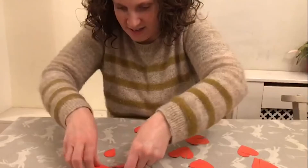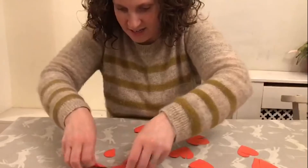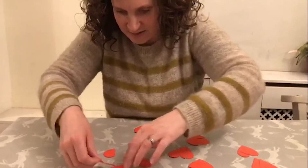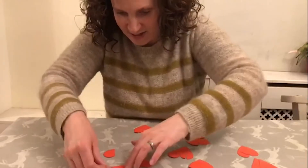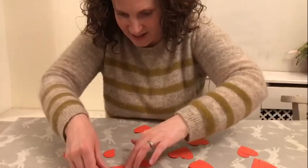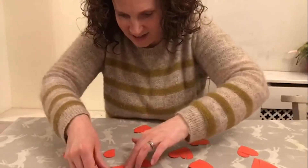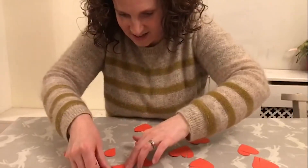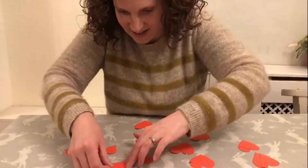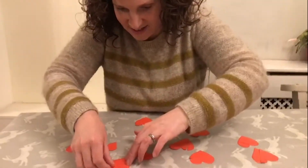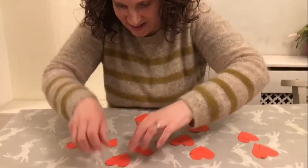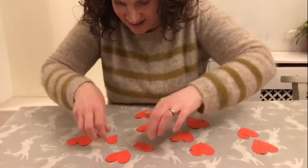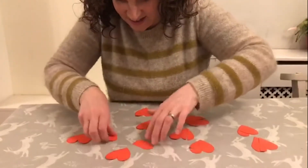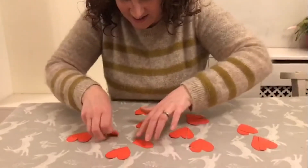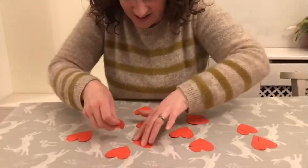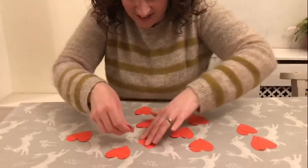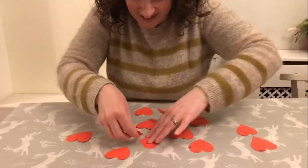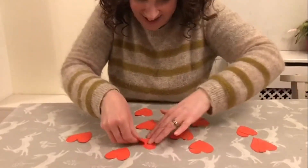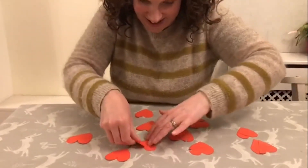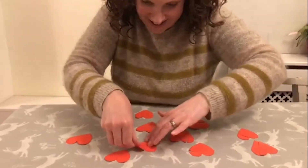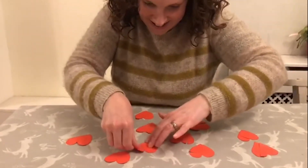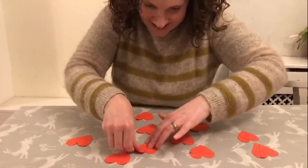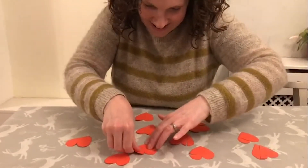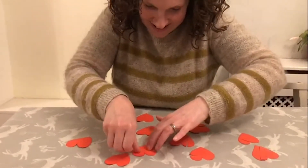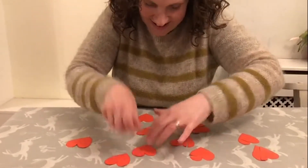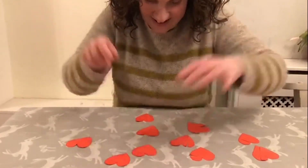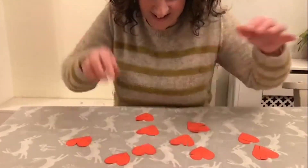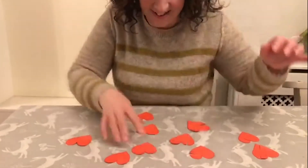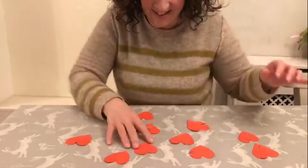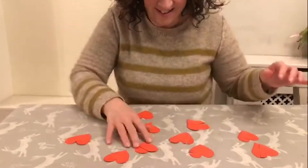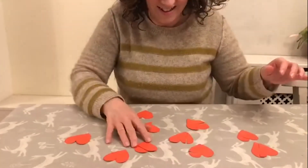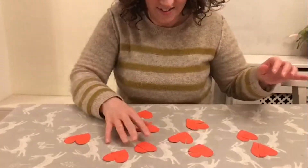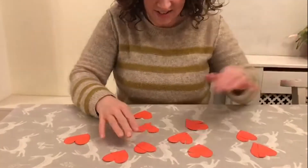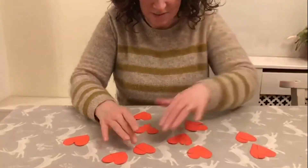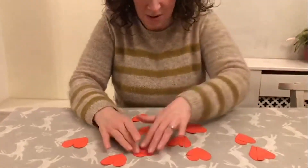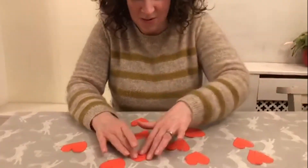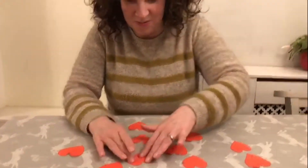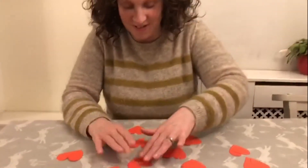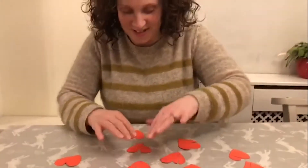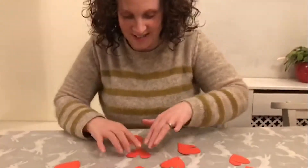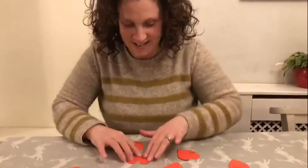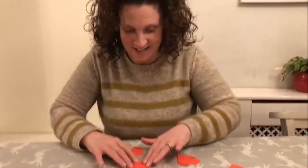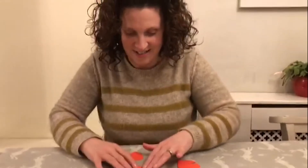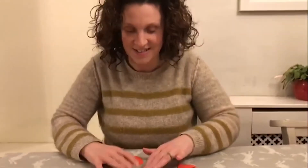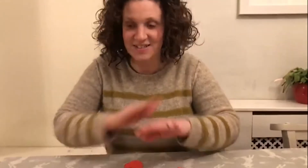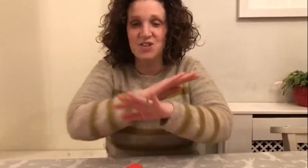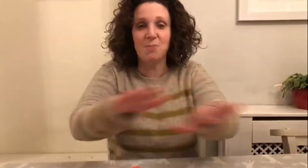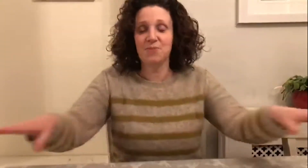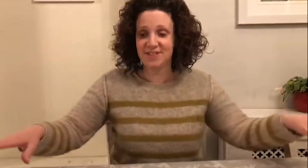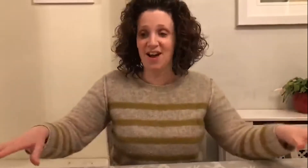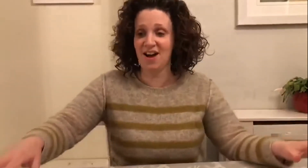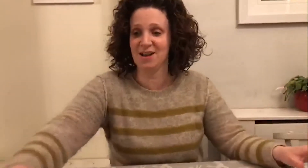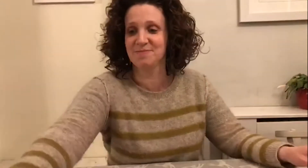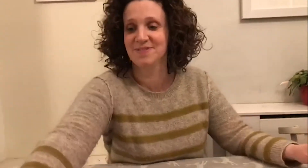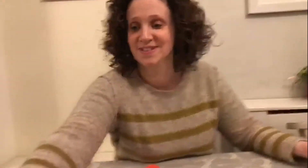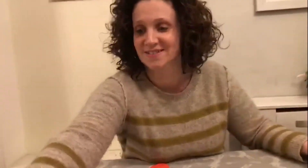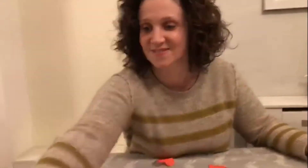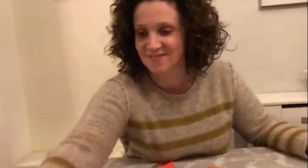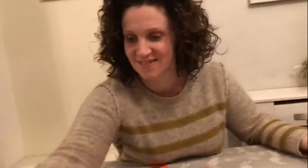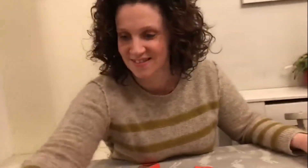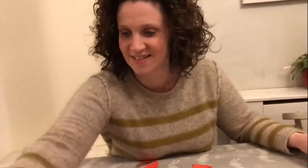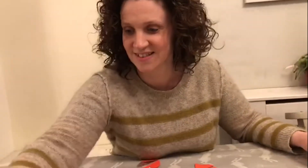Because that goes with that, and that goes with that. I've done them all. Stop the